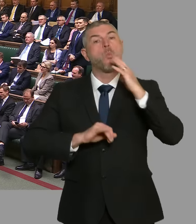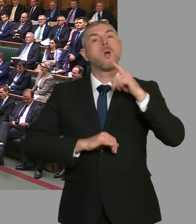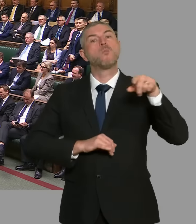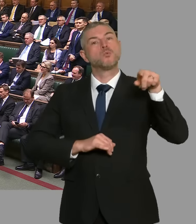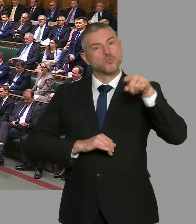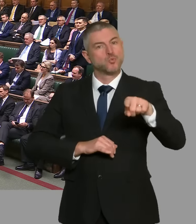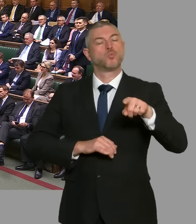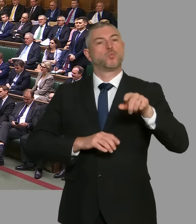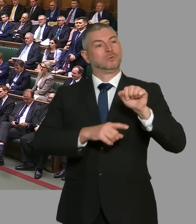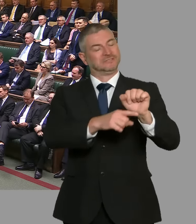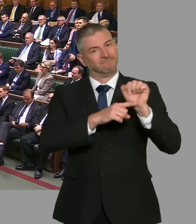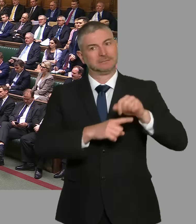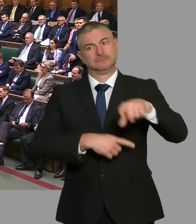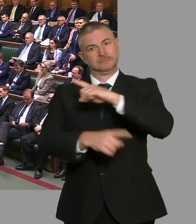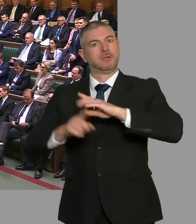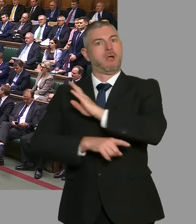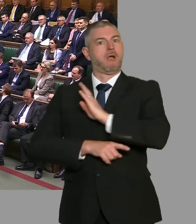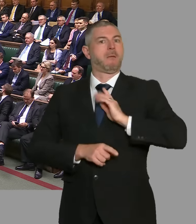Can